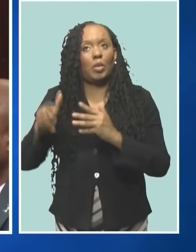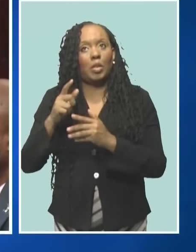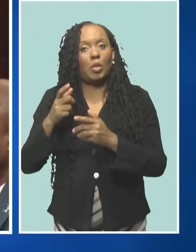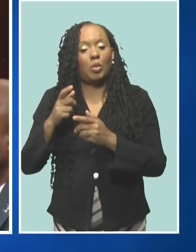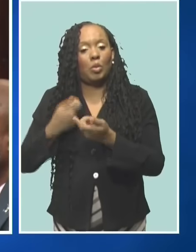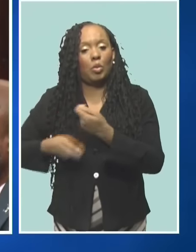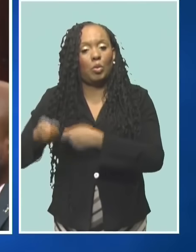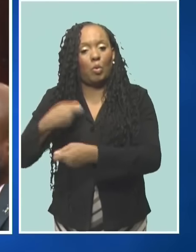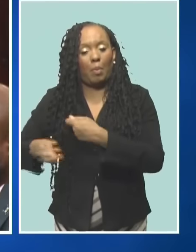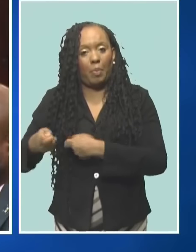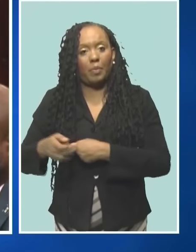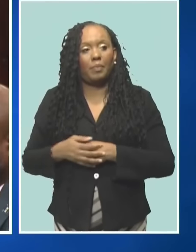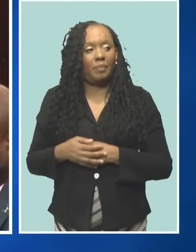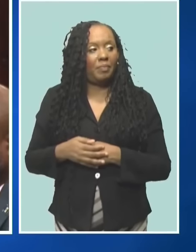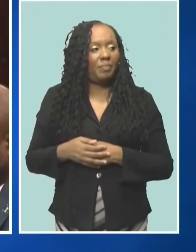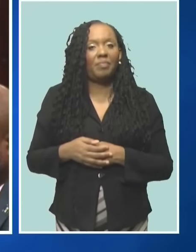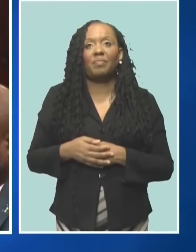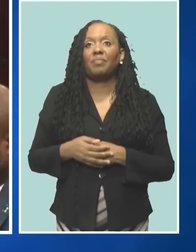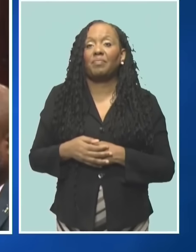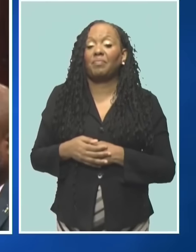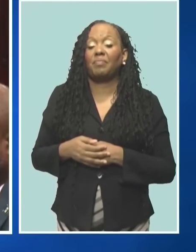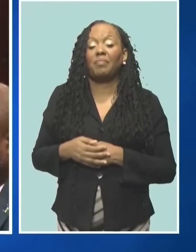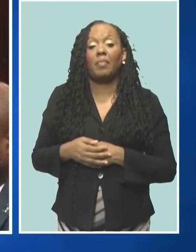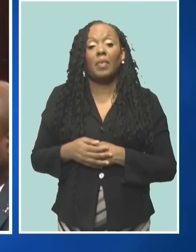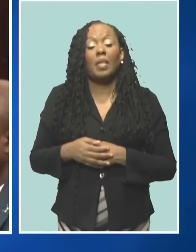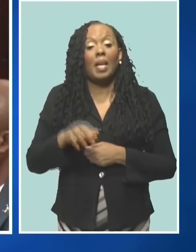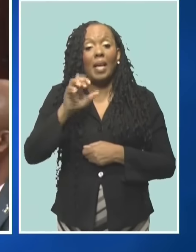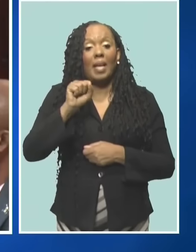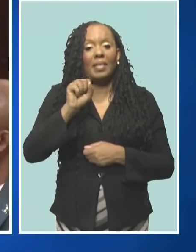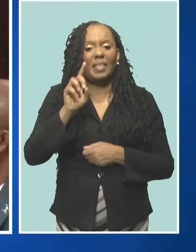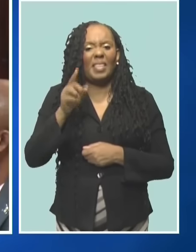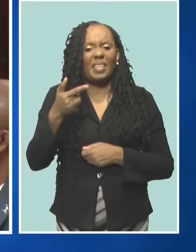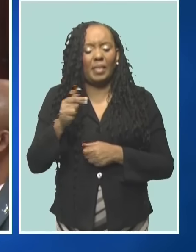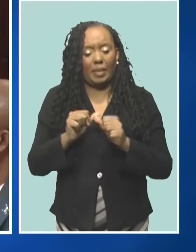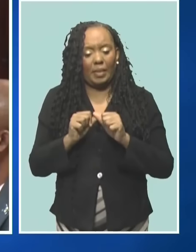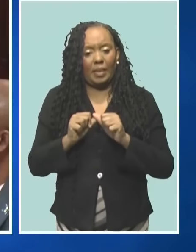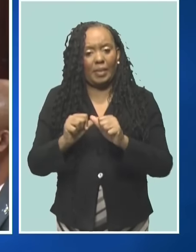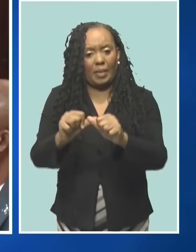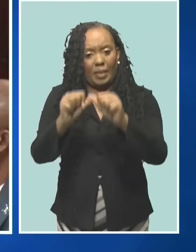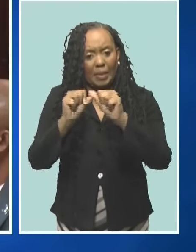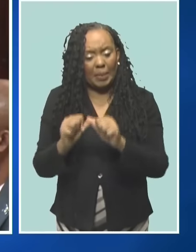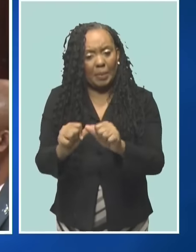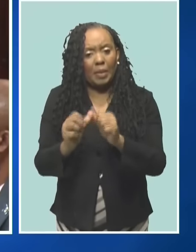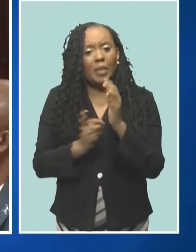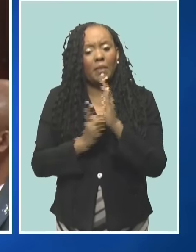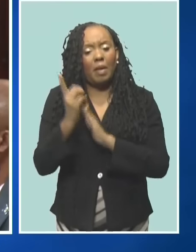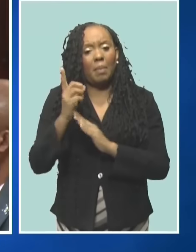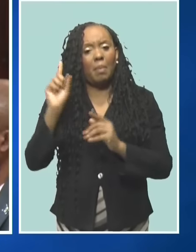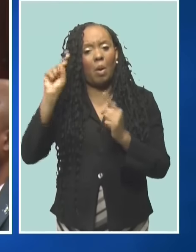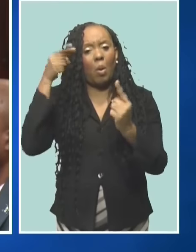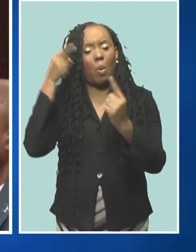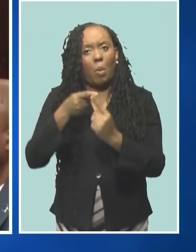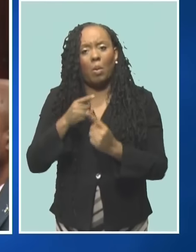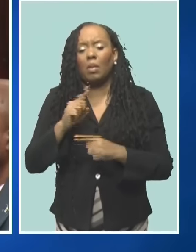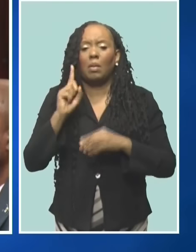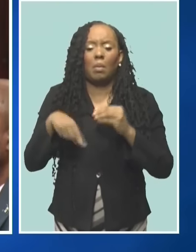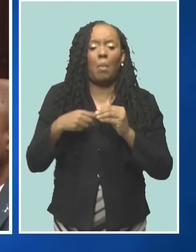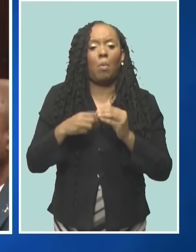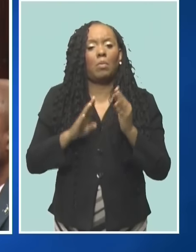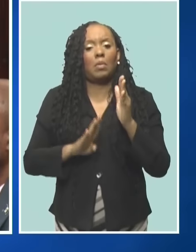co-chair the Sustainable Development Goals, which is fundamentally about development and